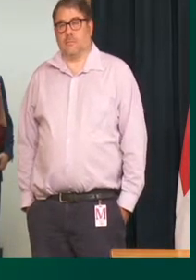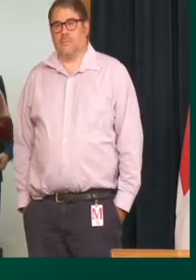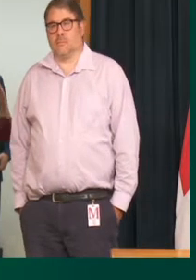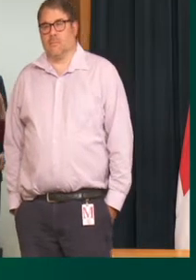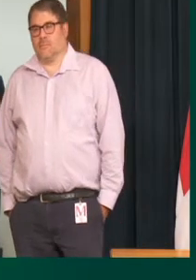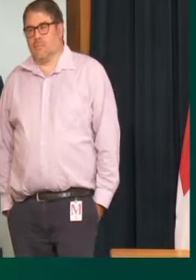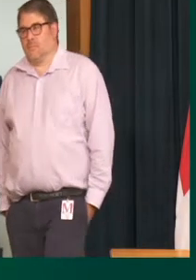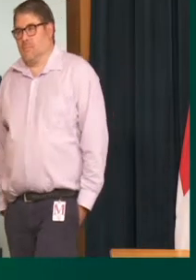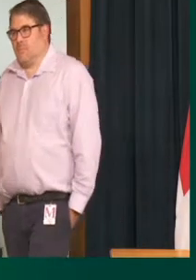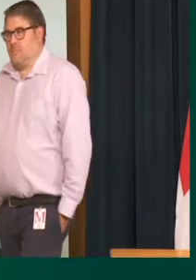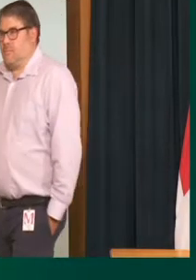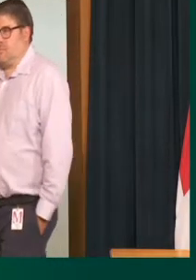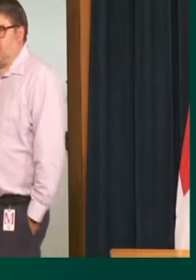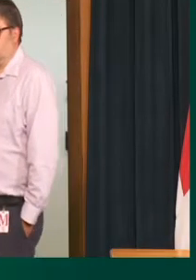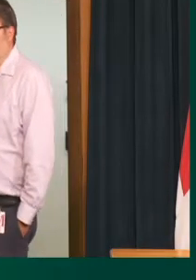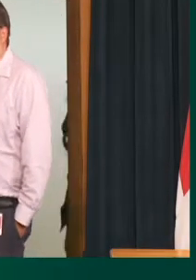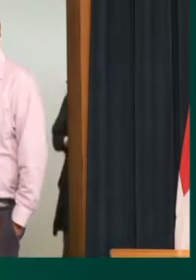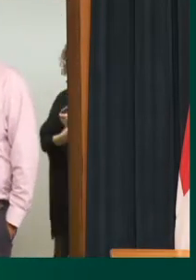Keep signing, you get up there.